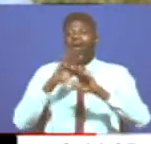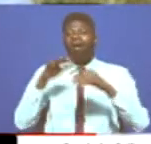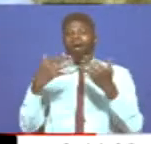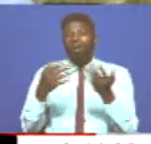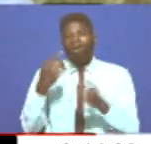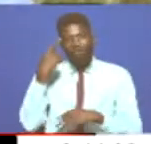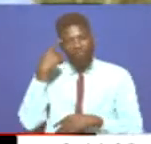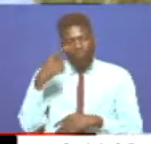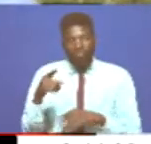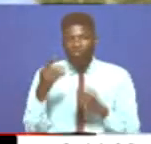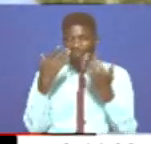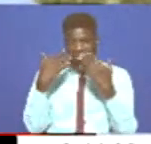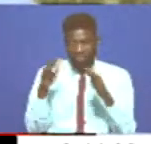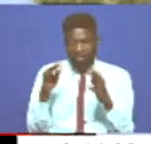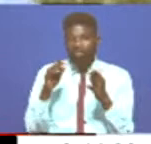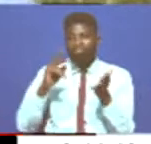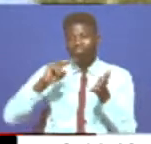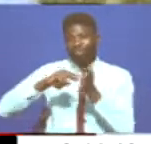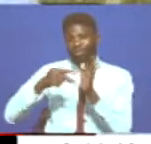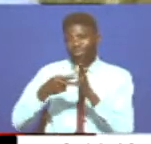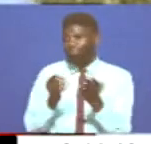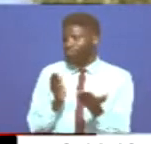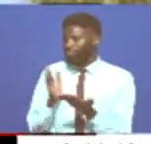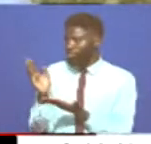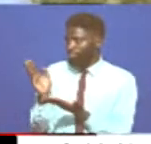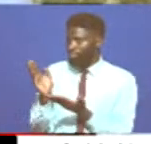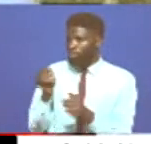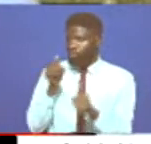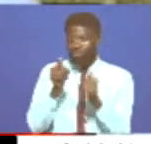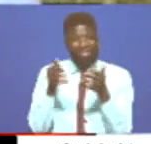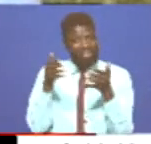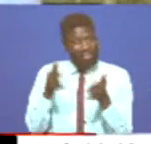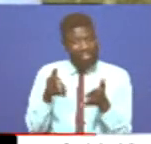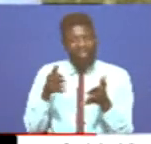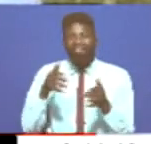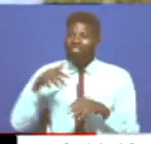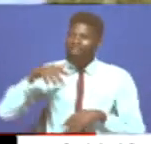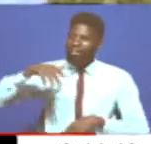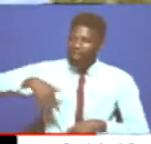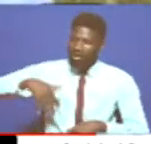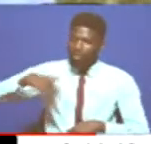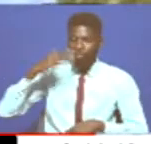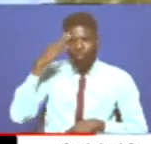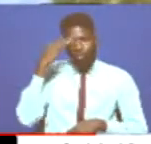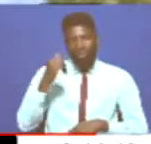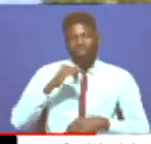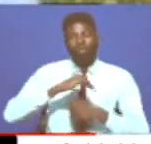completion of these projects that have kind of delayed because of the COVID